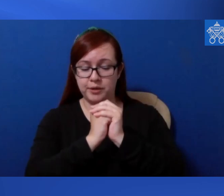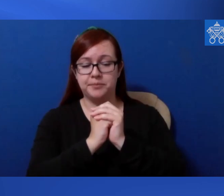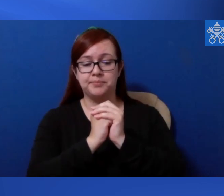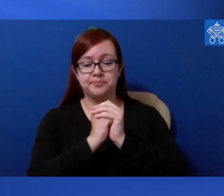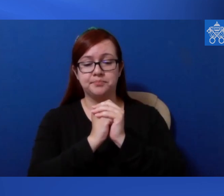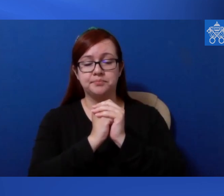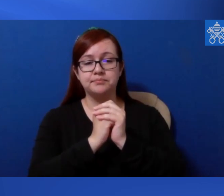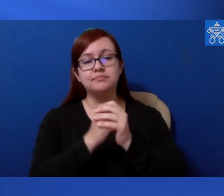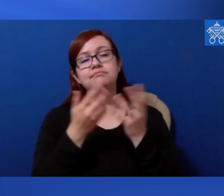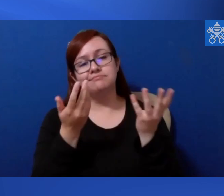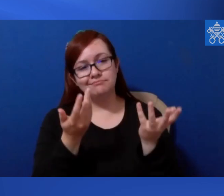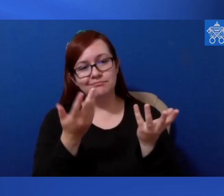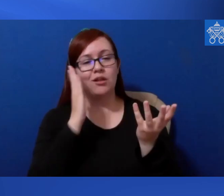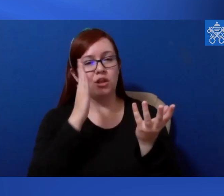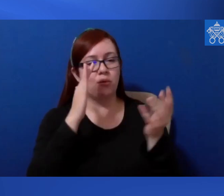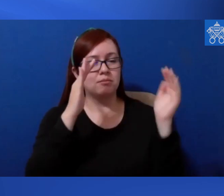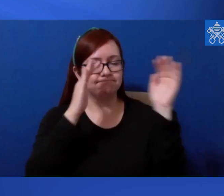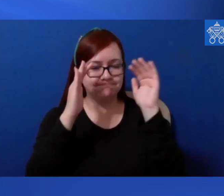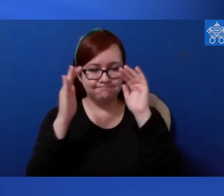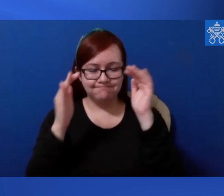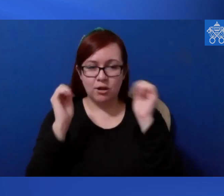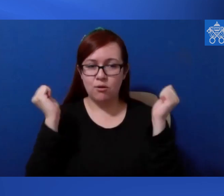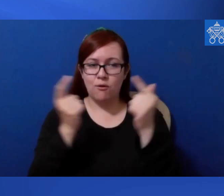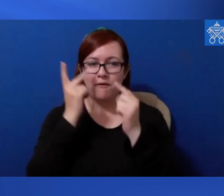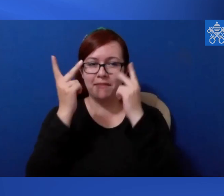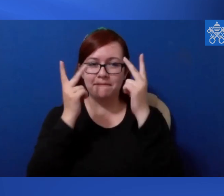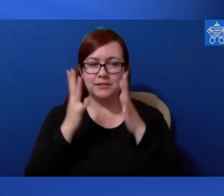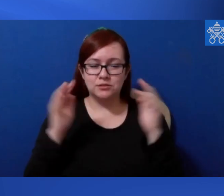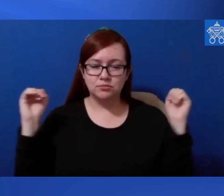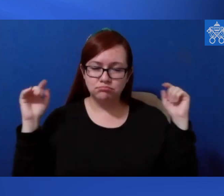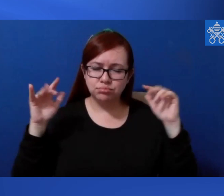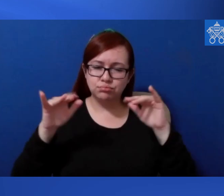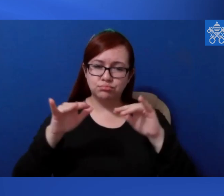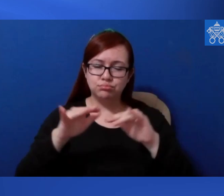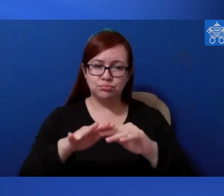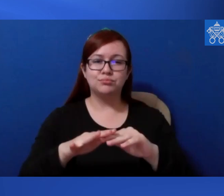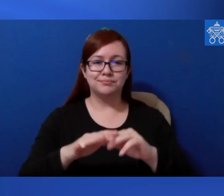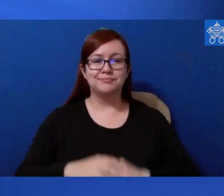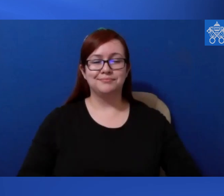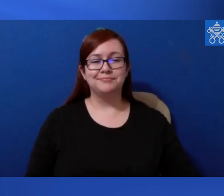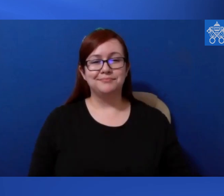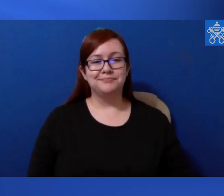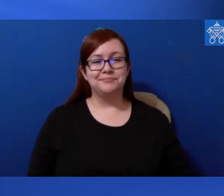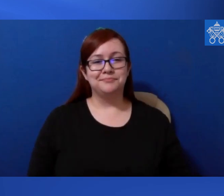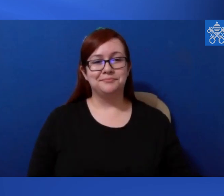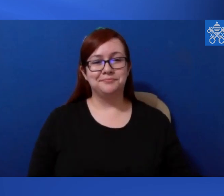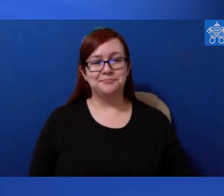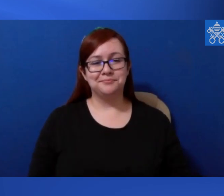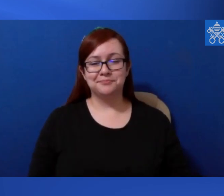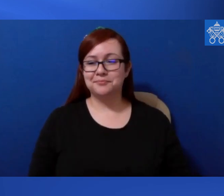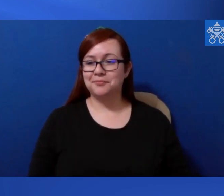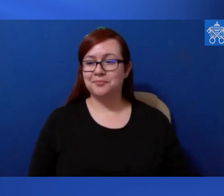the Angelus Prayer. And then he will greet all those who have gathered here in the square, pilgrims from Rome and from different parts of the world, as we